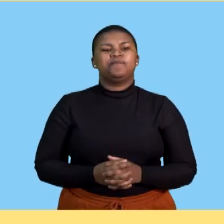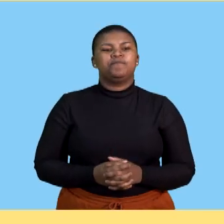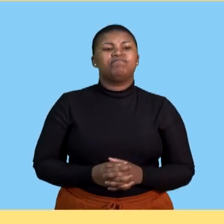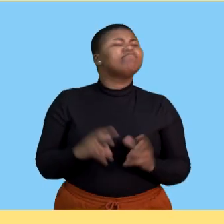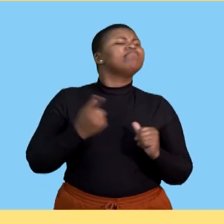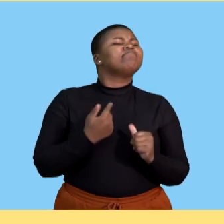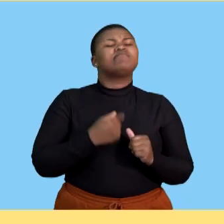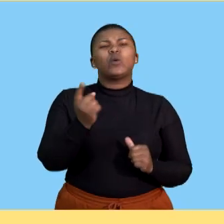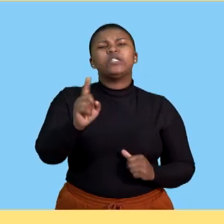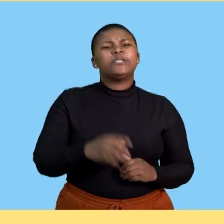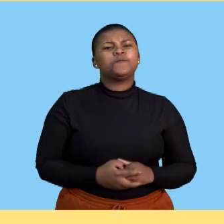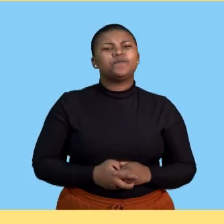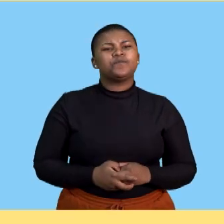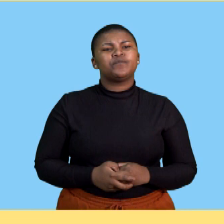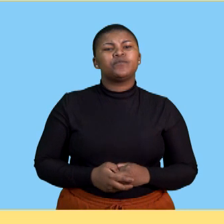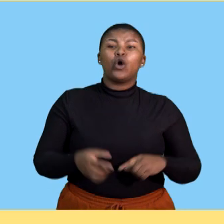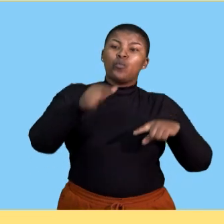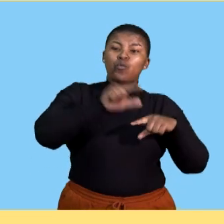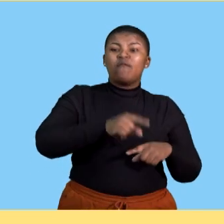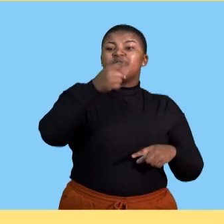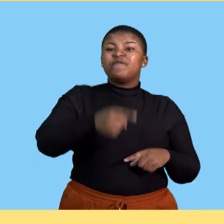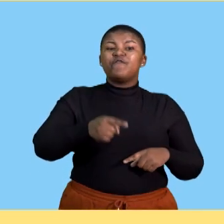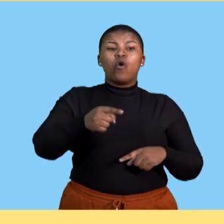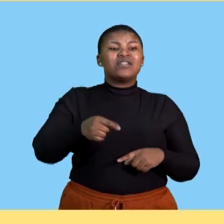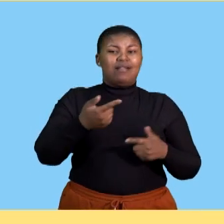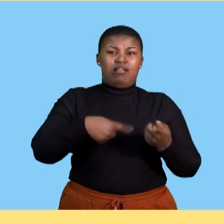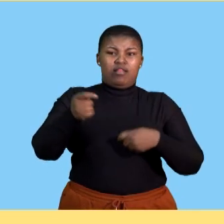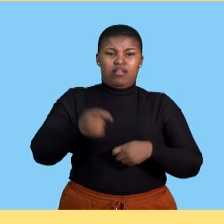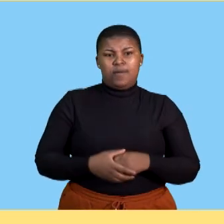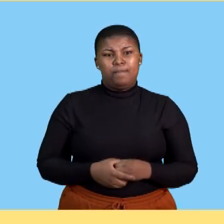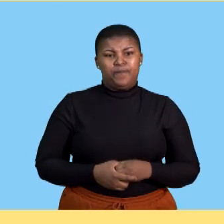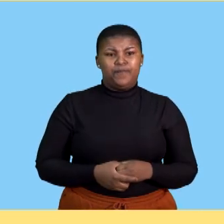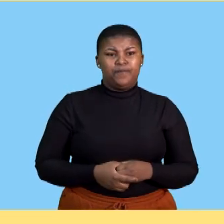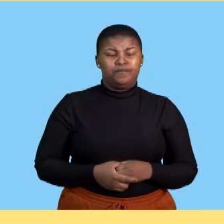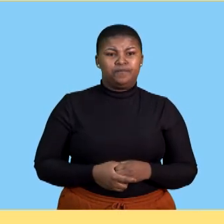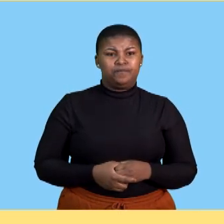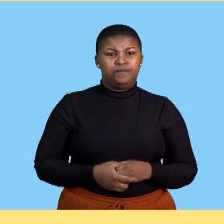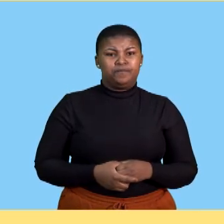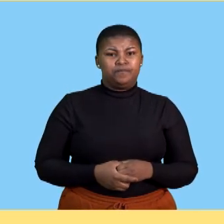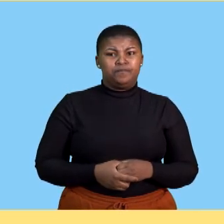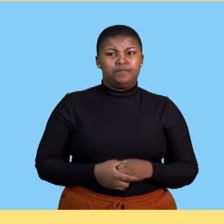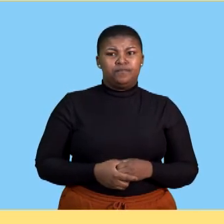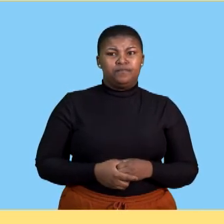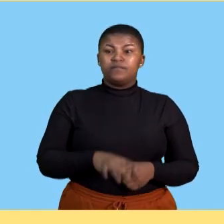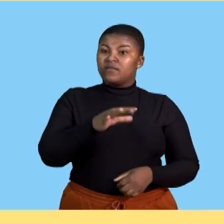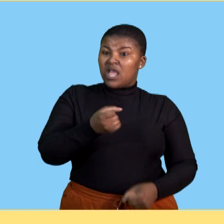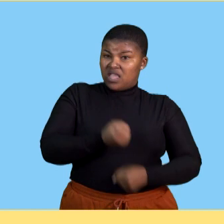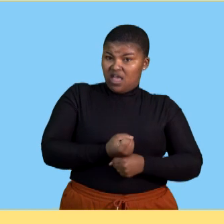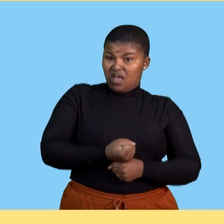2022. What are we calculating for? The gross profit on cost of sales. In